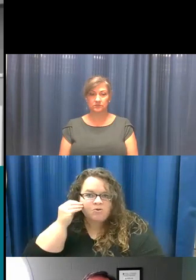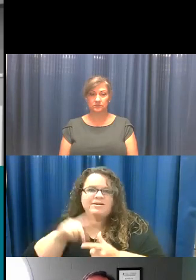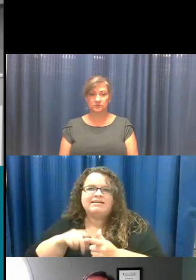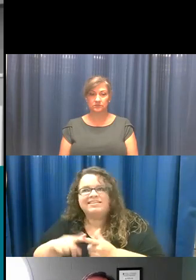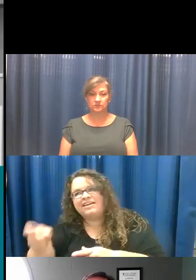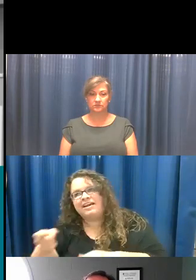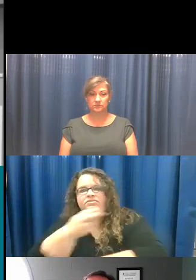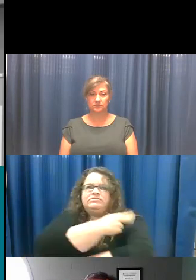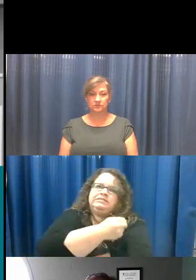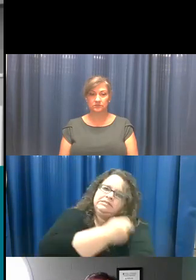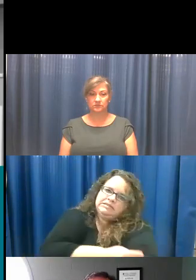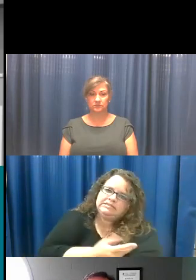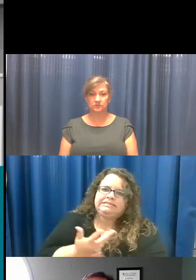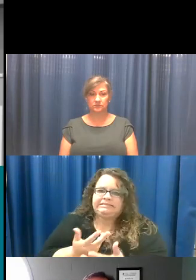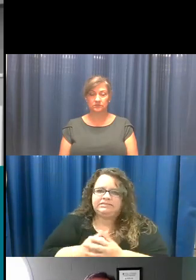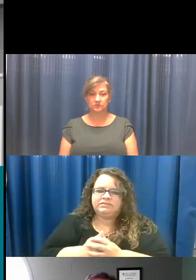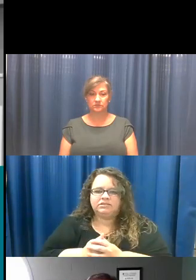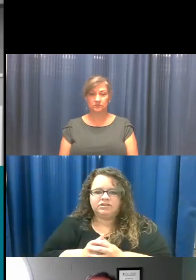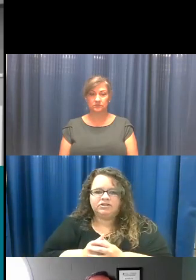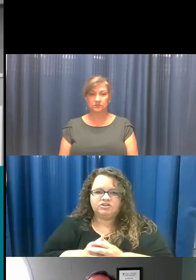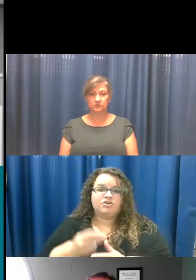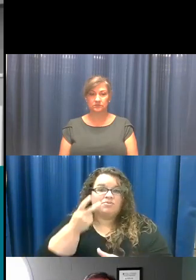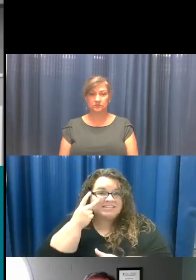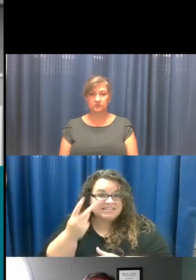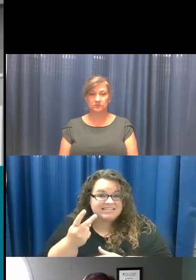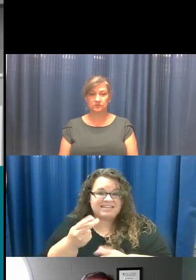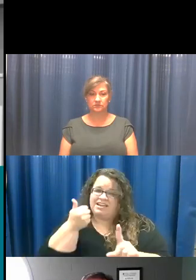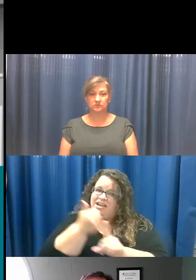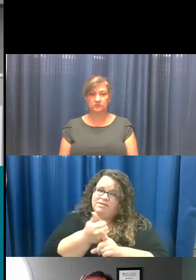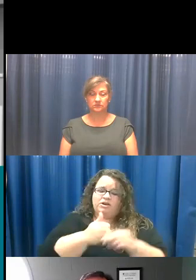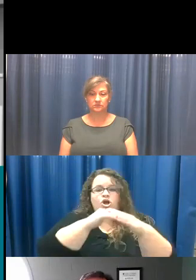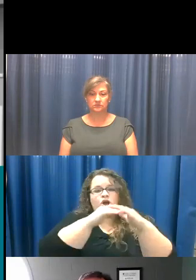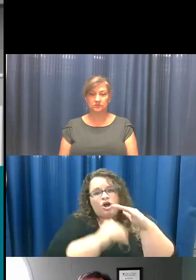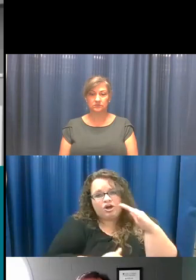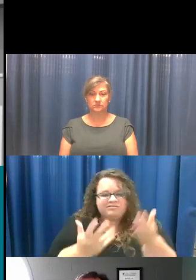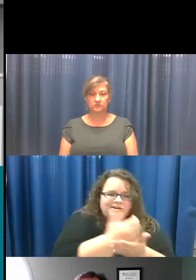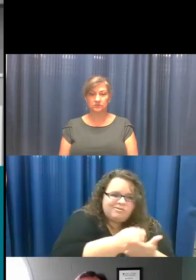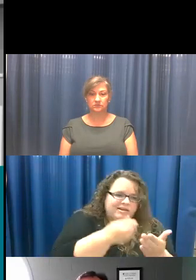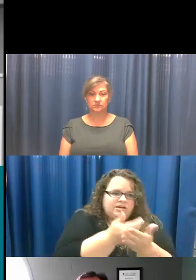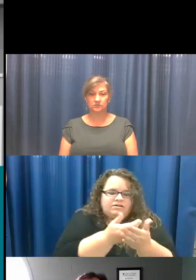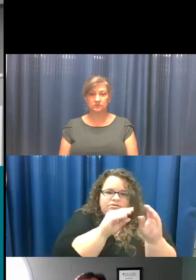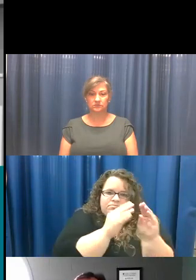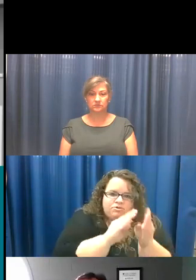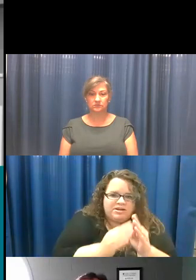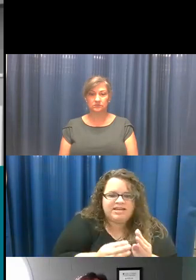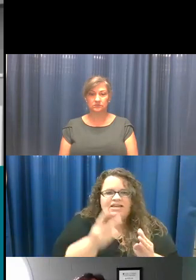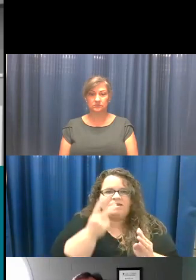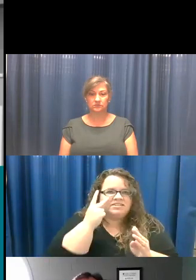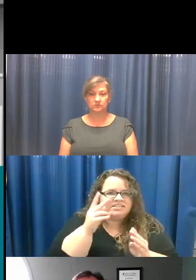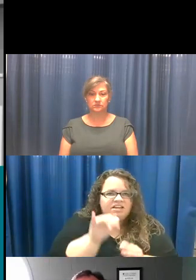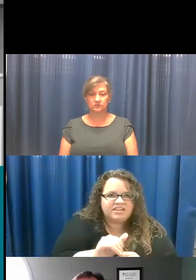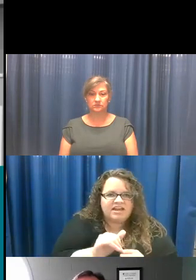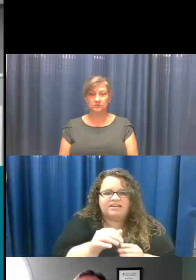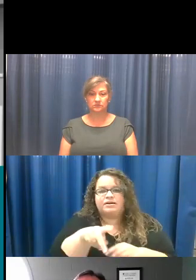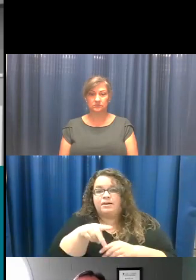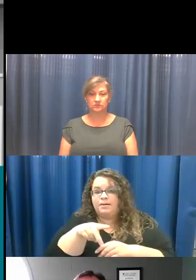disproportionate impact on low-income people in our community, on communities of color in Colorado Springs. And we also